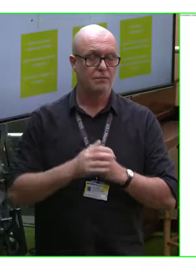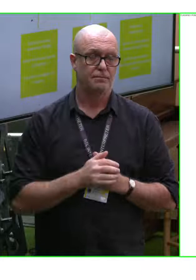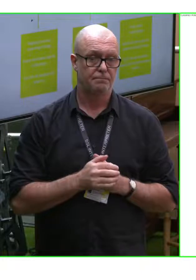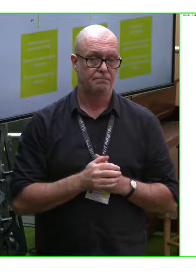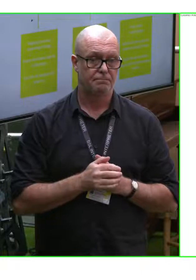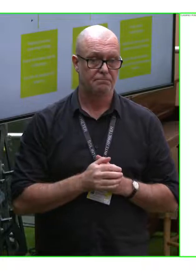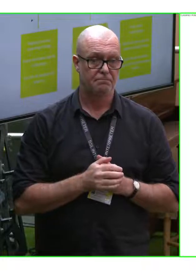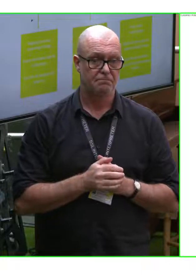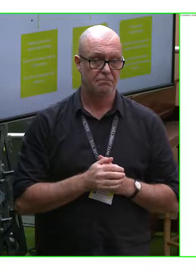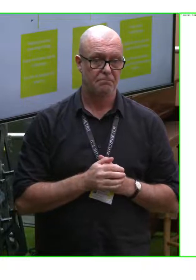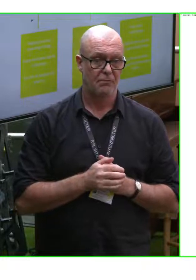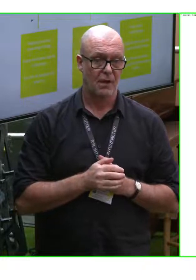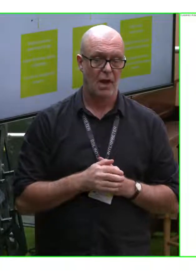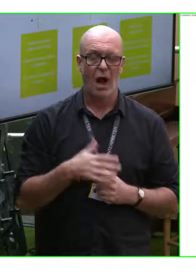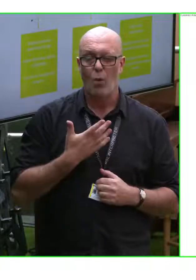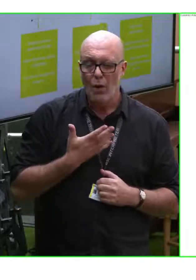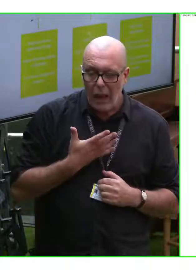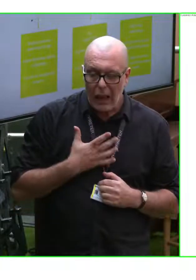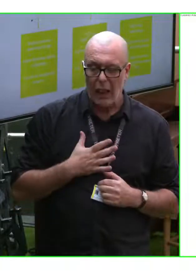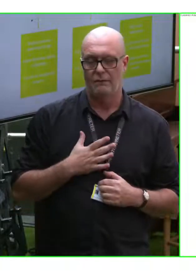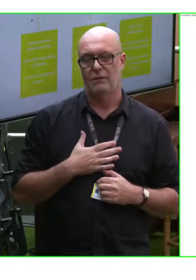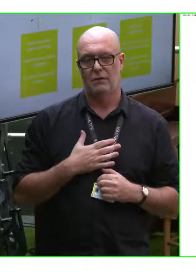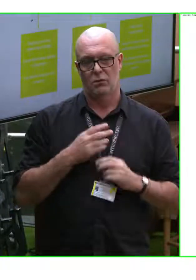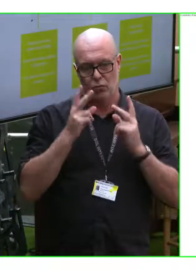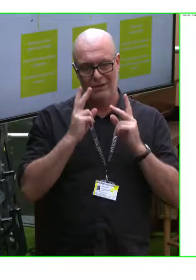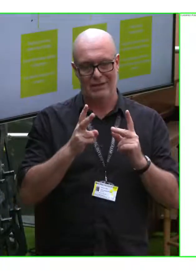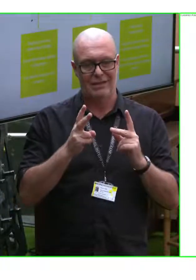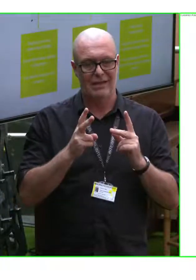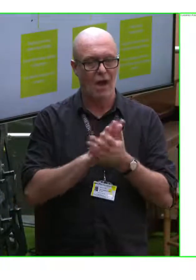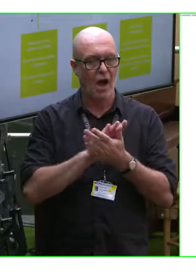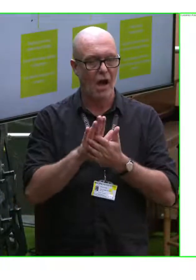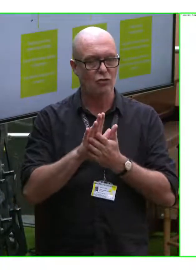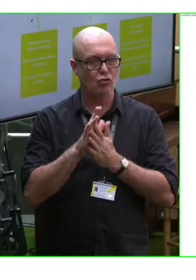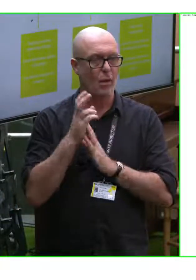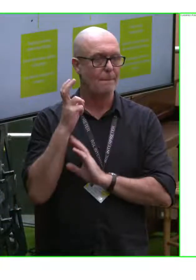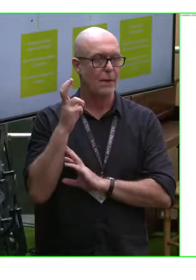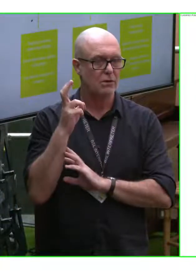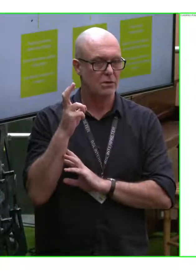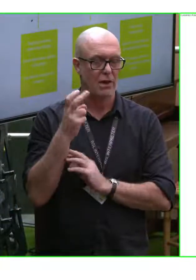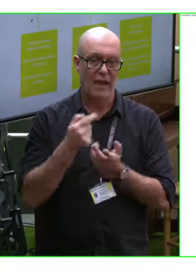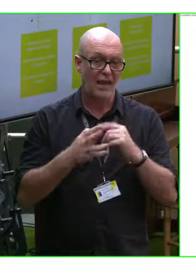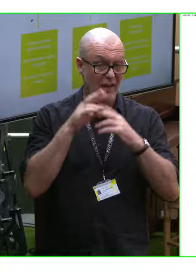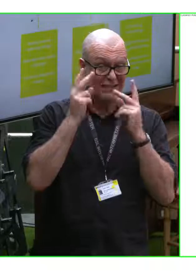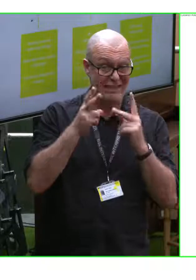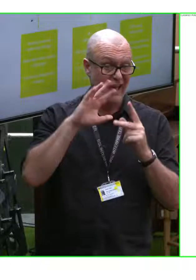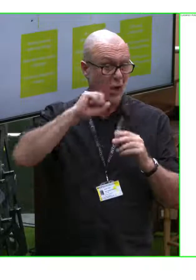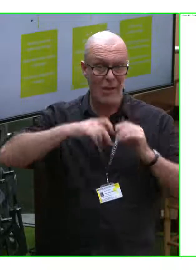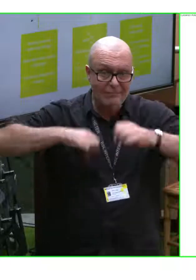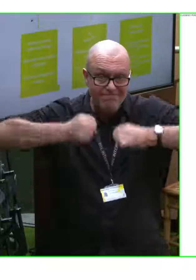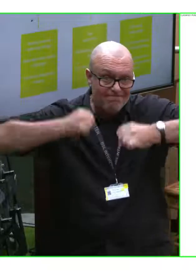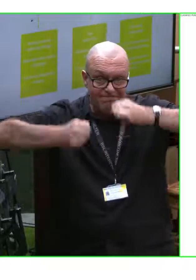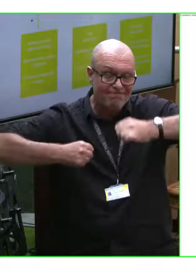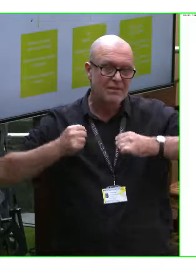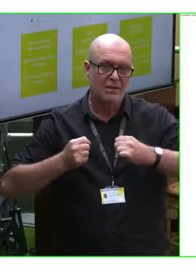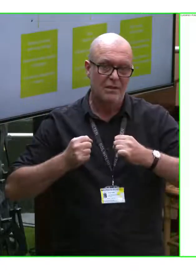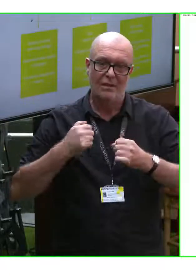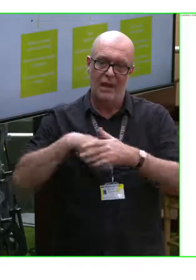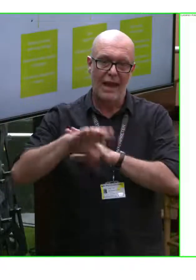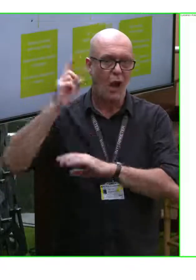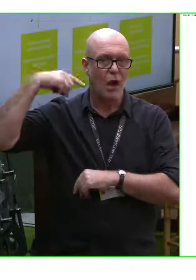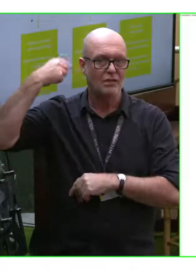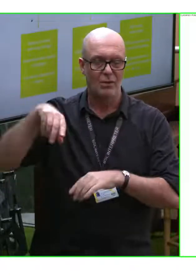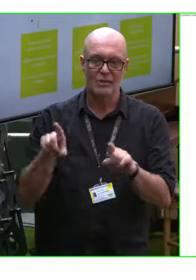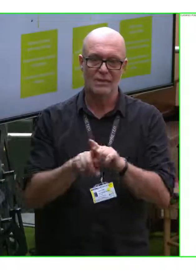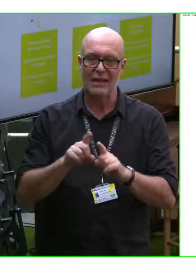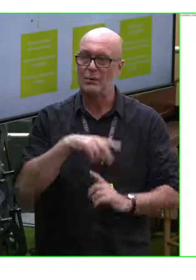I would love to see hydrogen buses. The first time I see a hydrogen bus, I will probably chase after it in the centre of Manchester. I did it in London. My family thought I